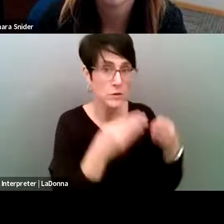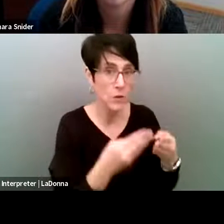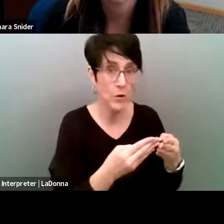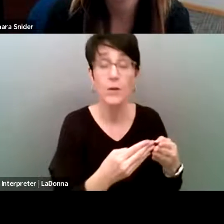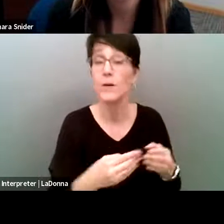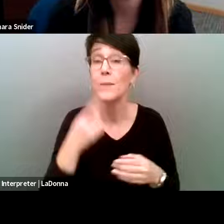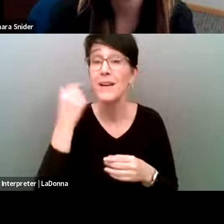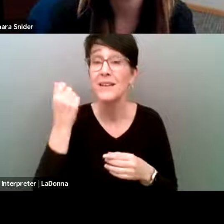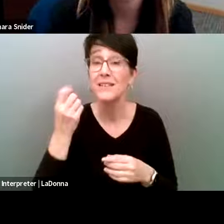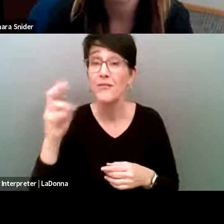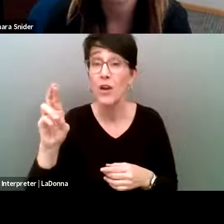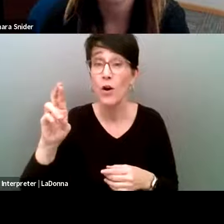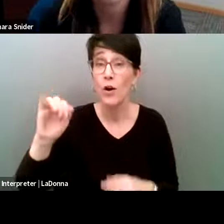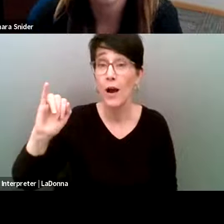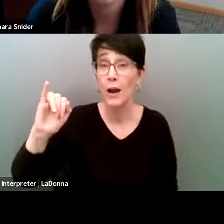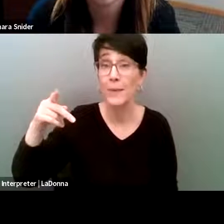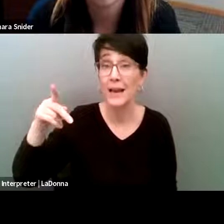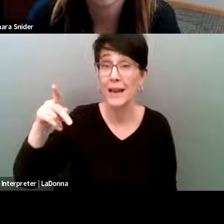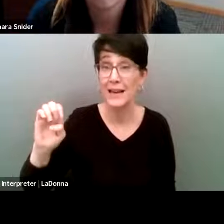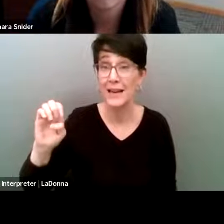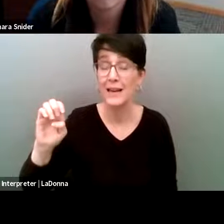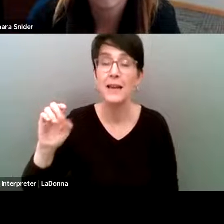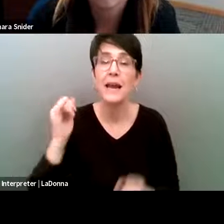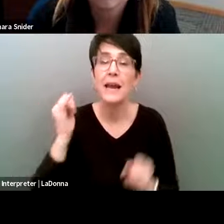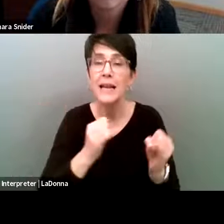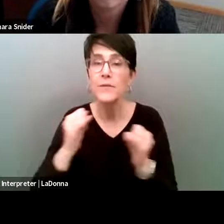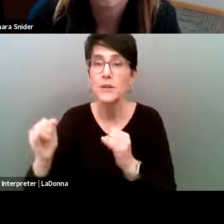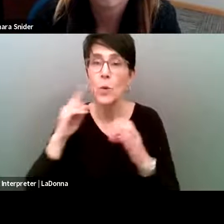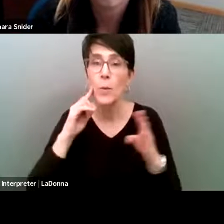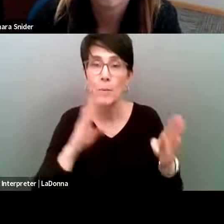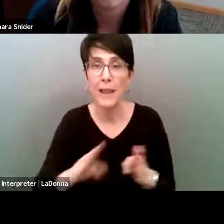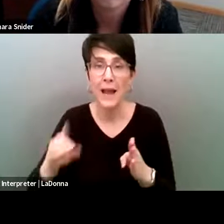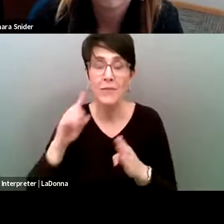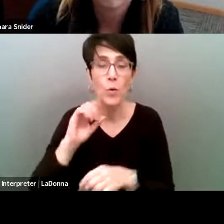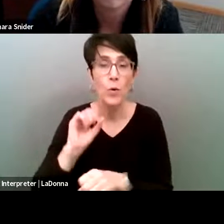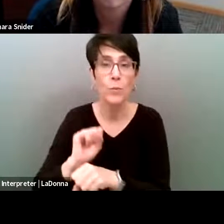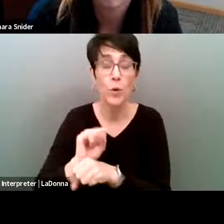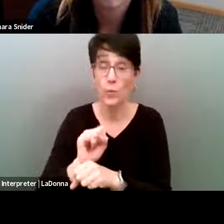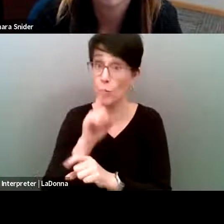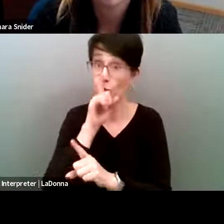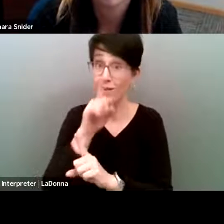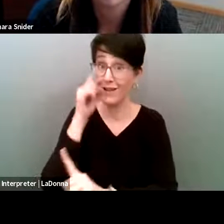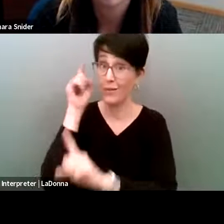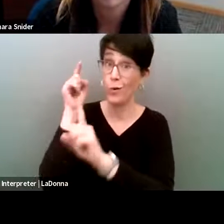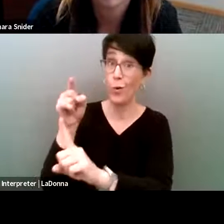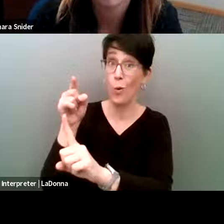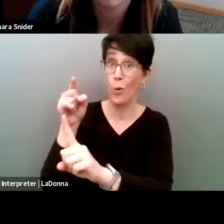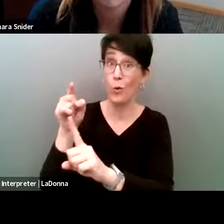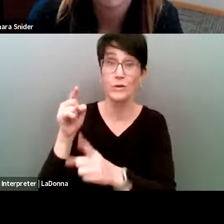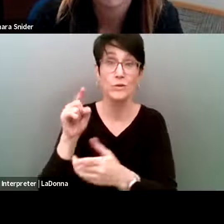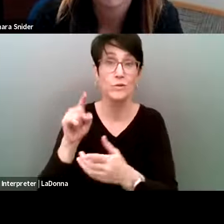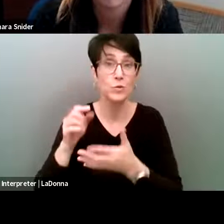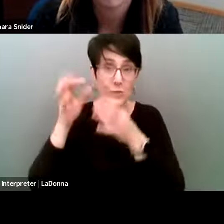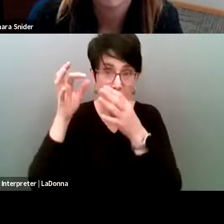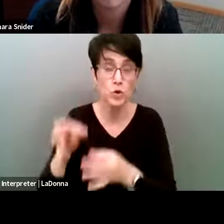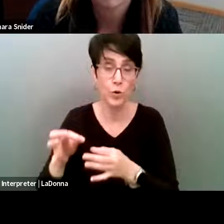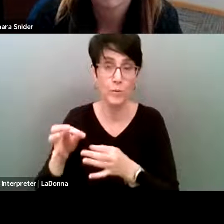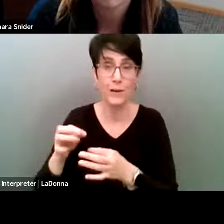is the individualized plan for employment is really aimed at determining the